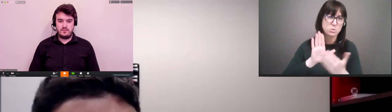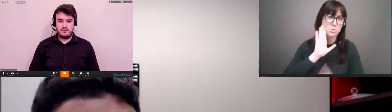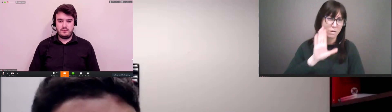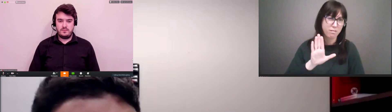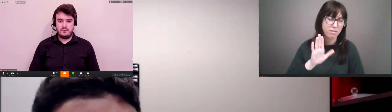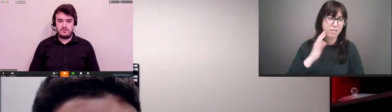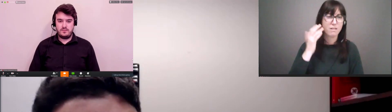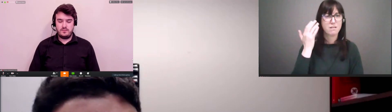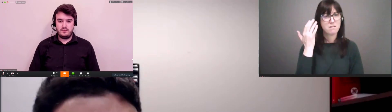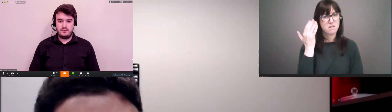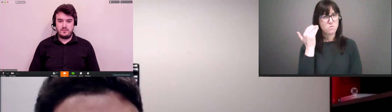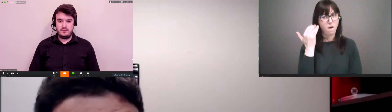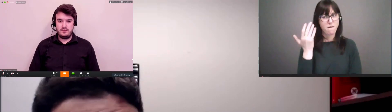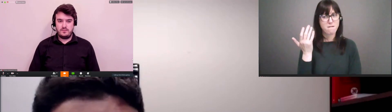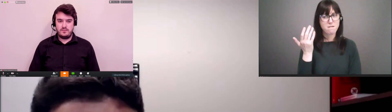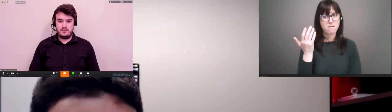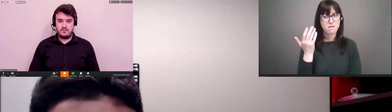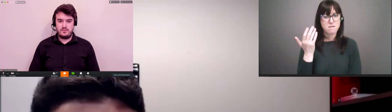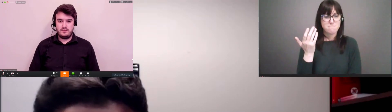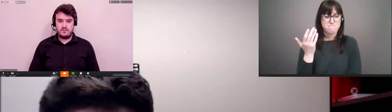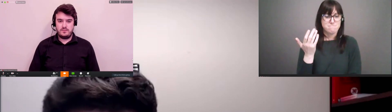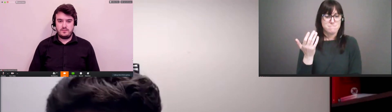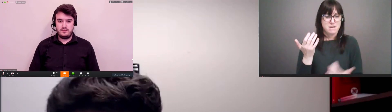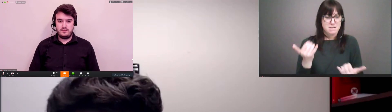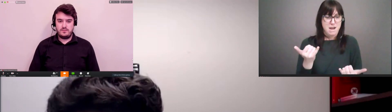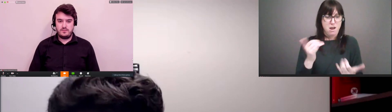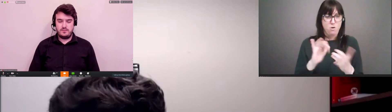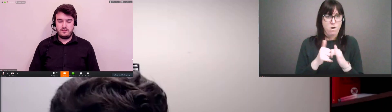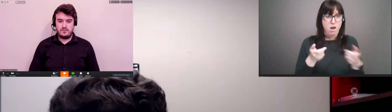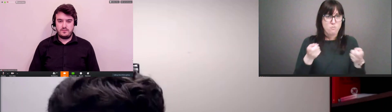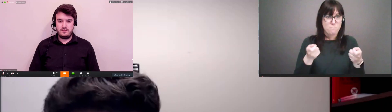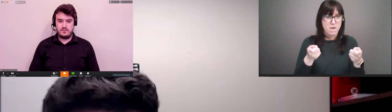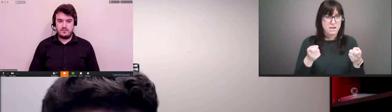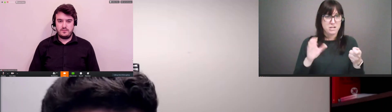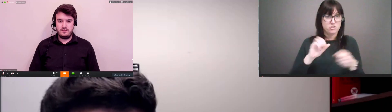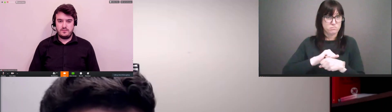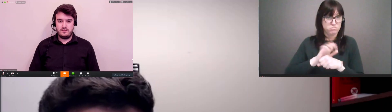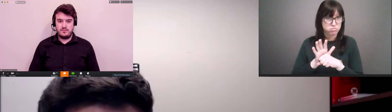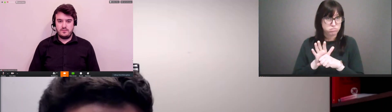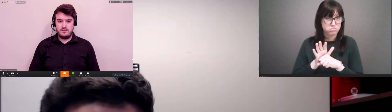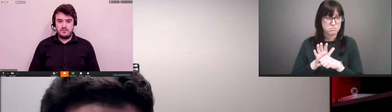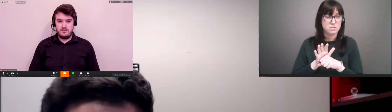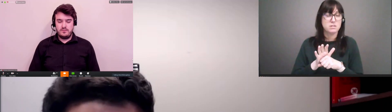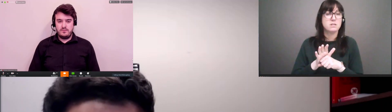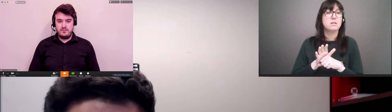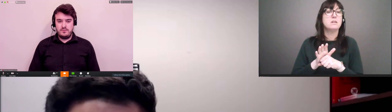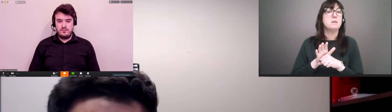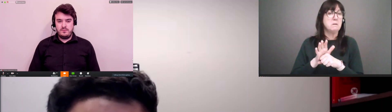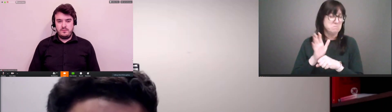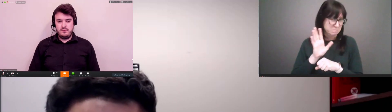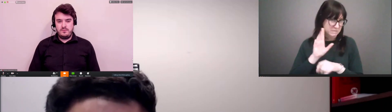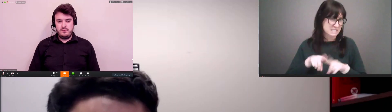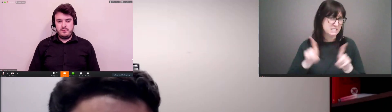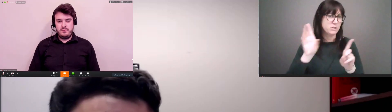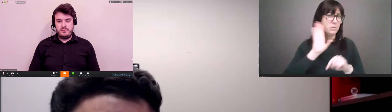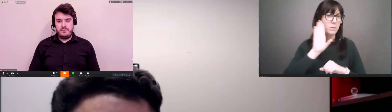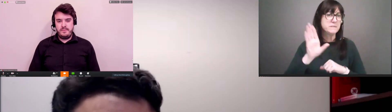because where we are in managing COVID-19 will be a different place. But at this point,